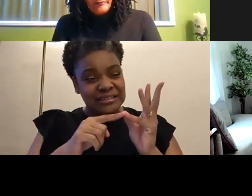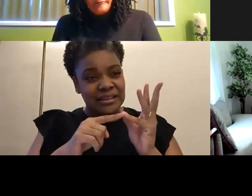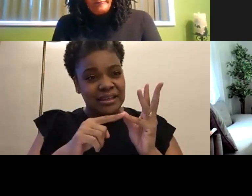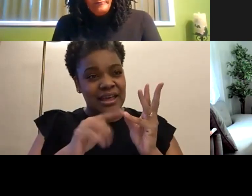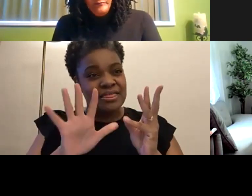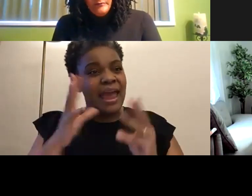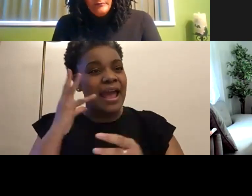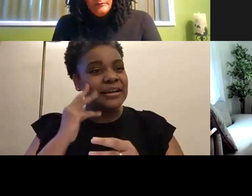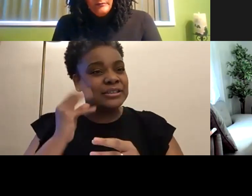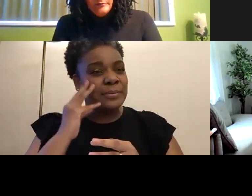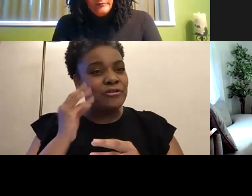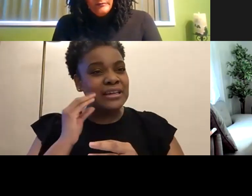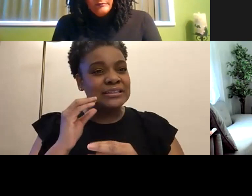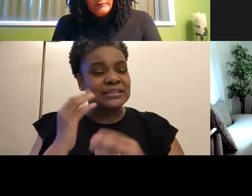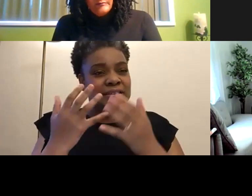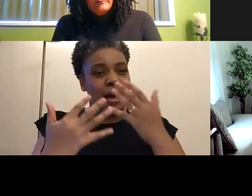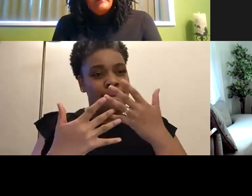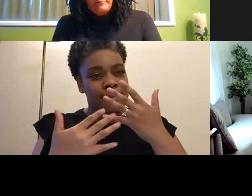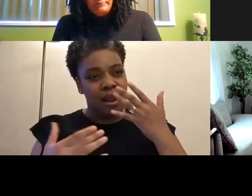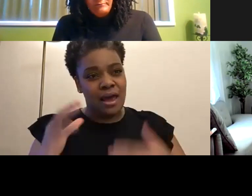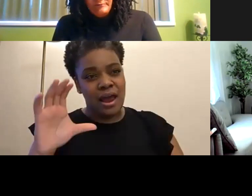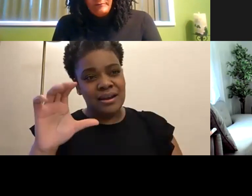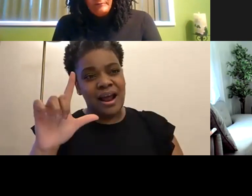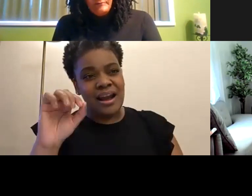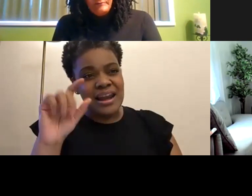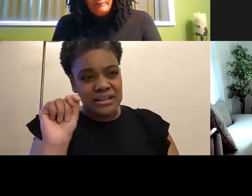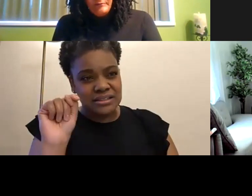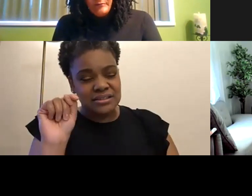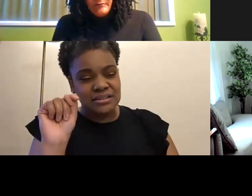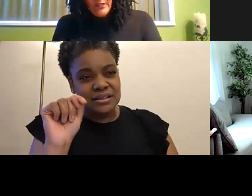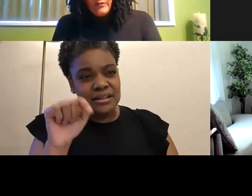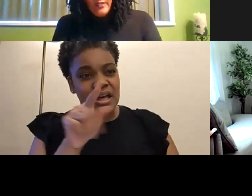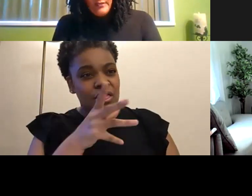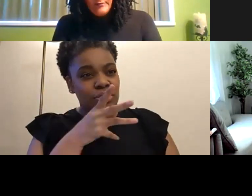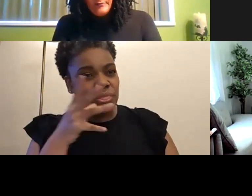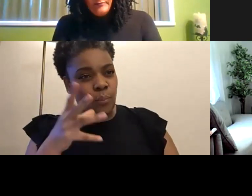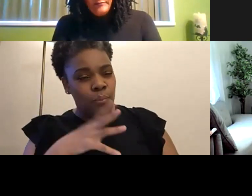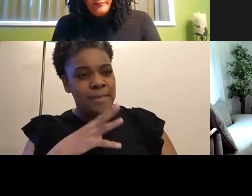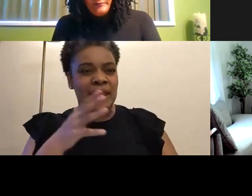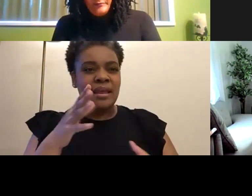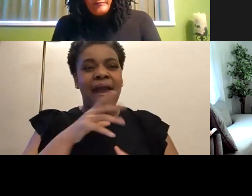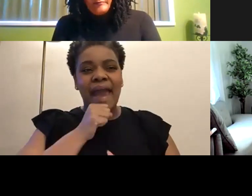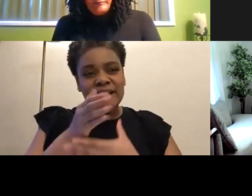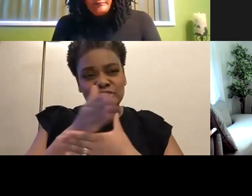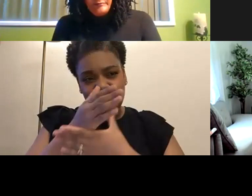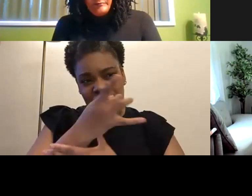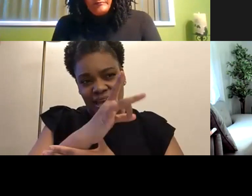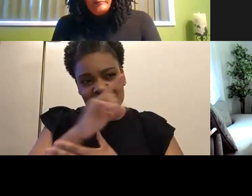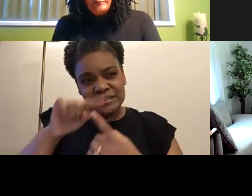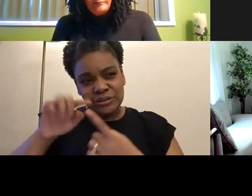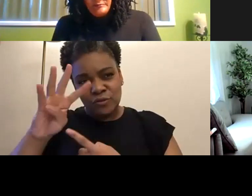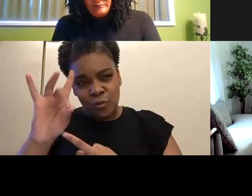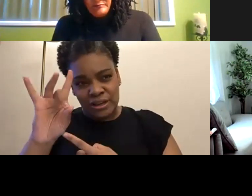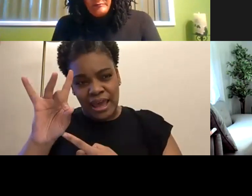in women ages about 18 to 48 who had low platelets. So it's a specific population they think is at